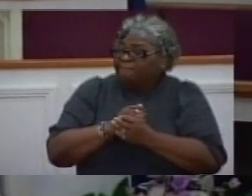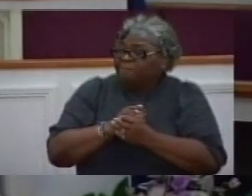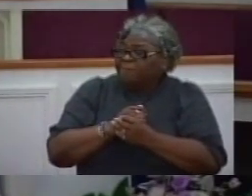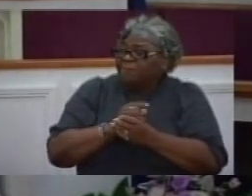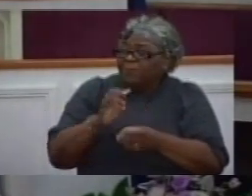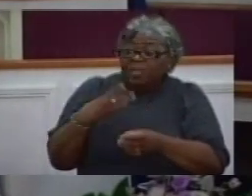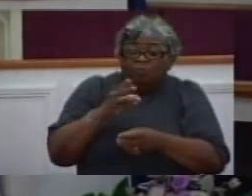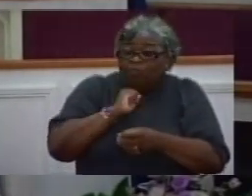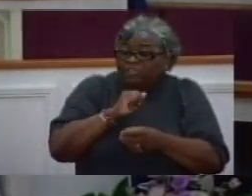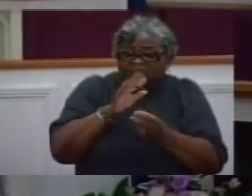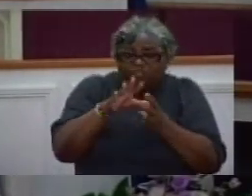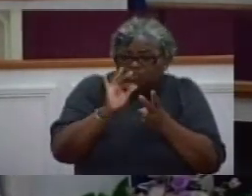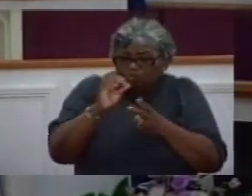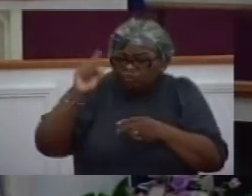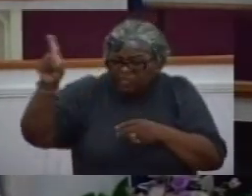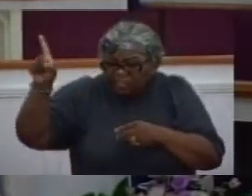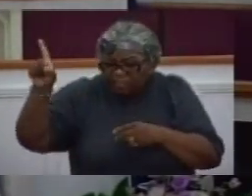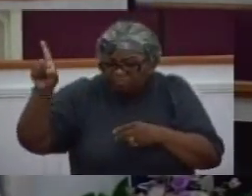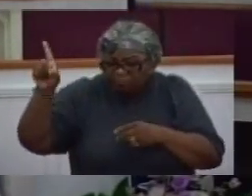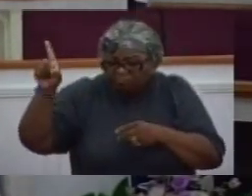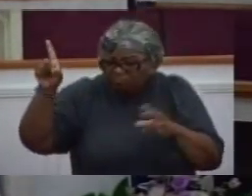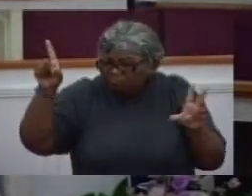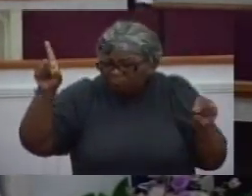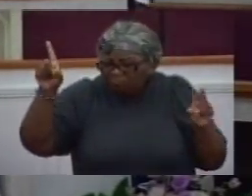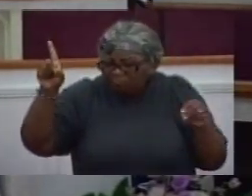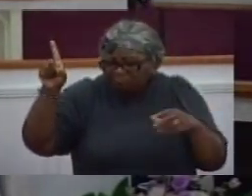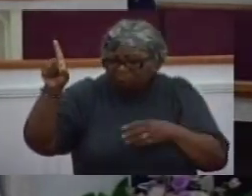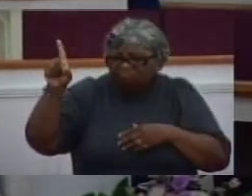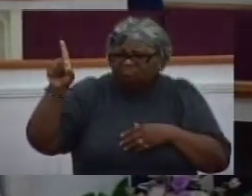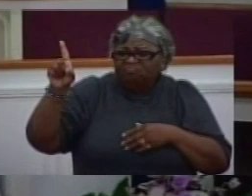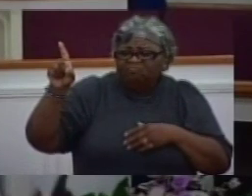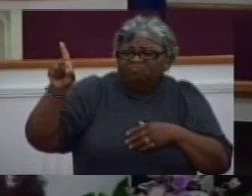We didn't choose him.